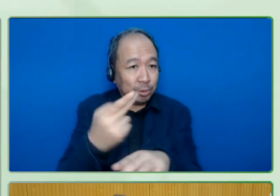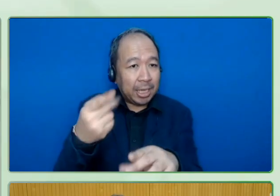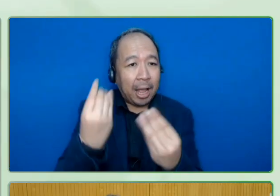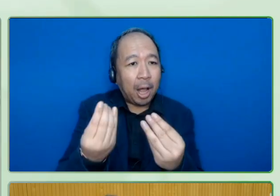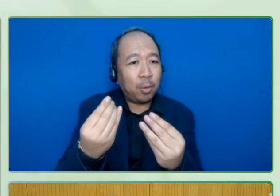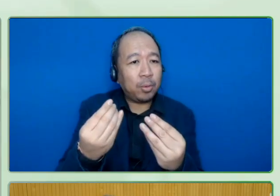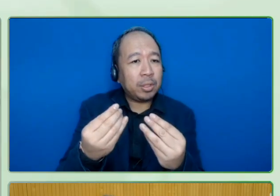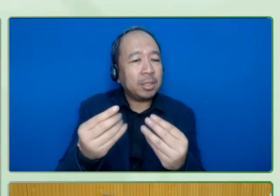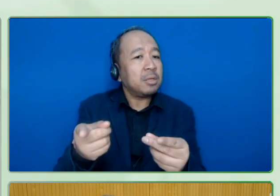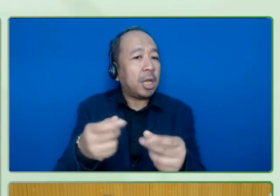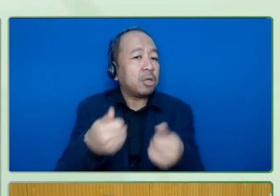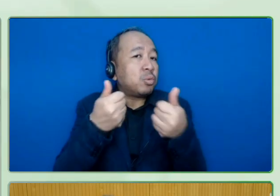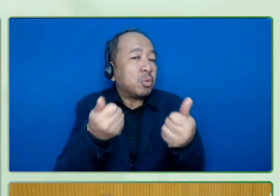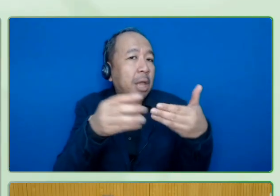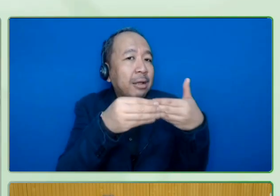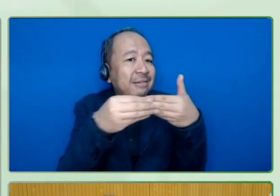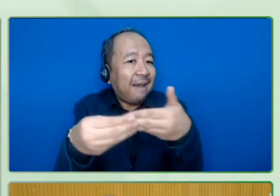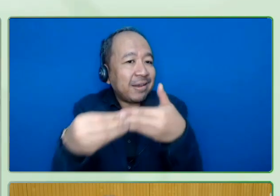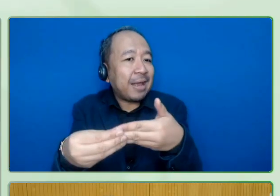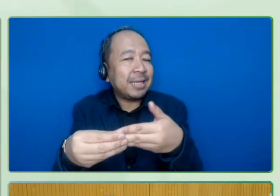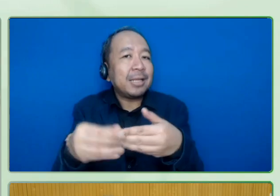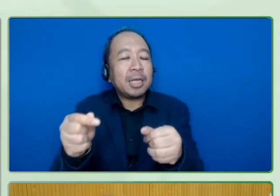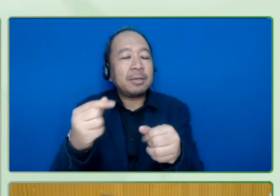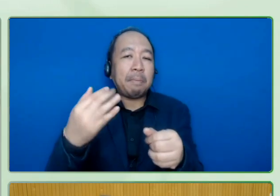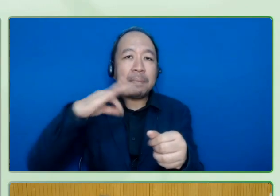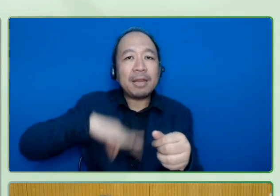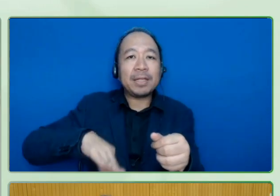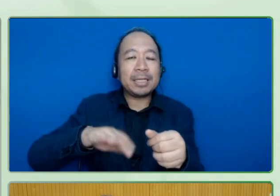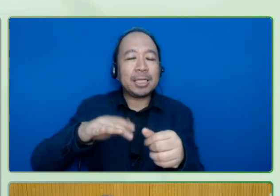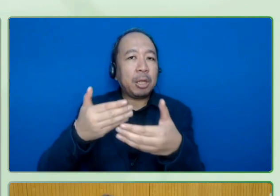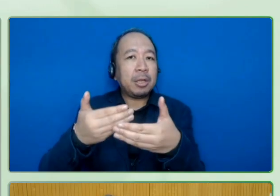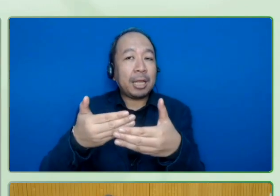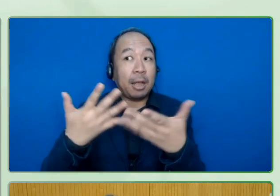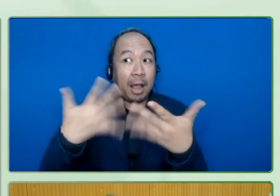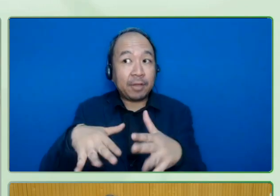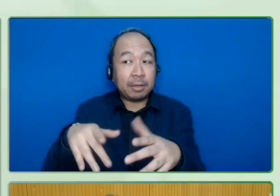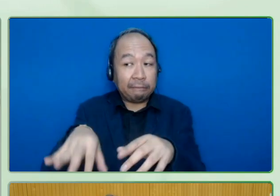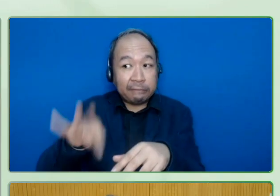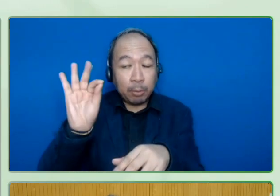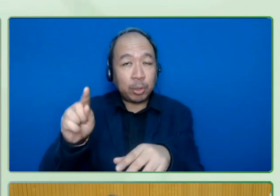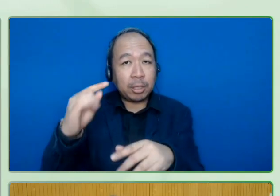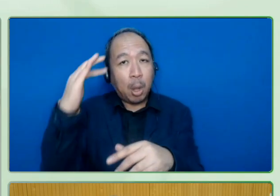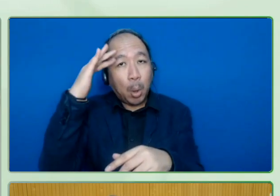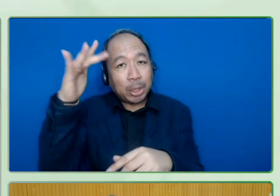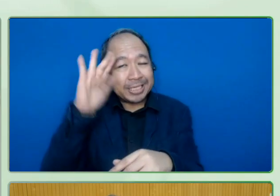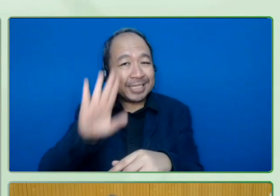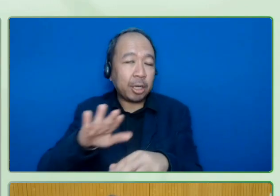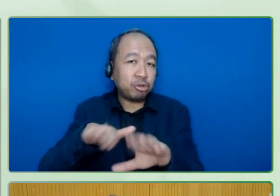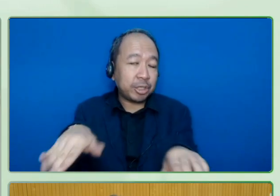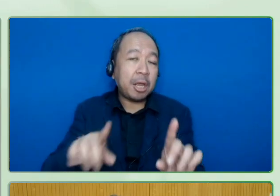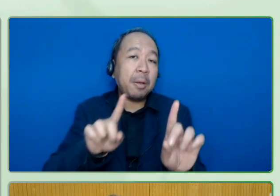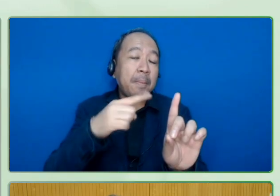it particularly useful for the early phases of the journey, just after the diagnosis, but they also identified key areas